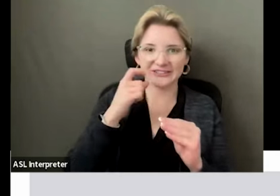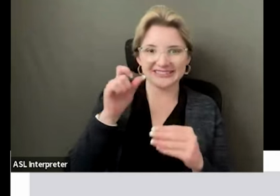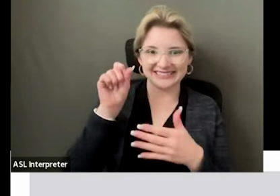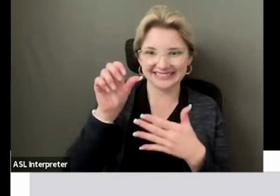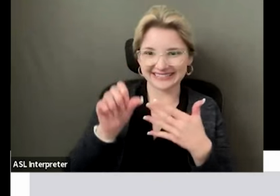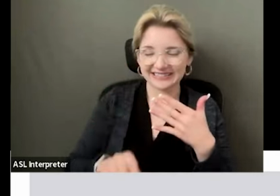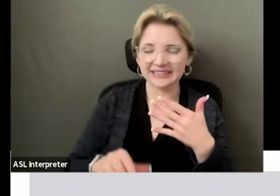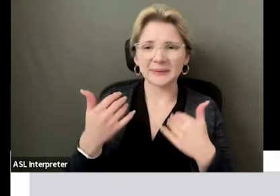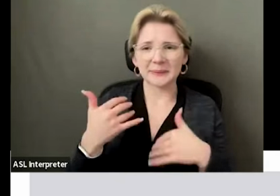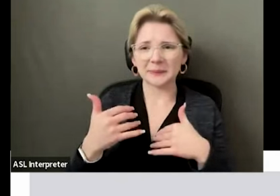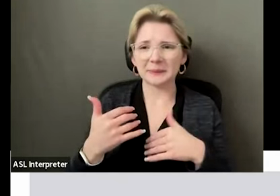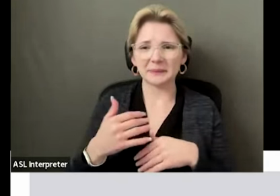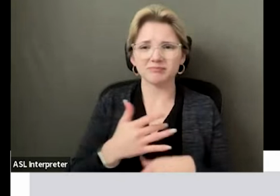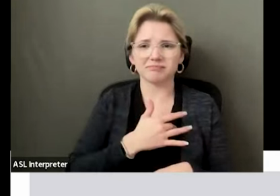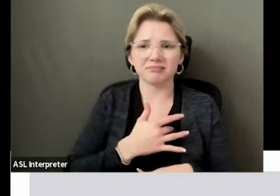right?